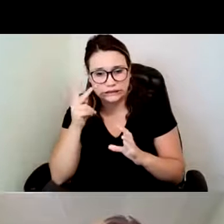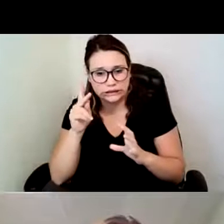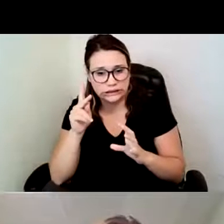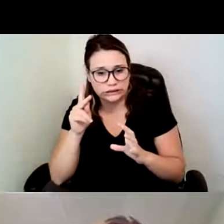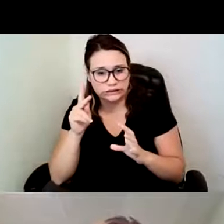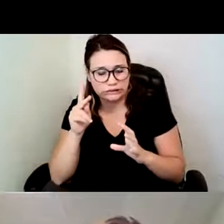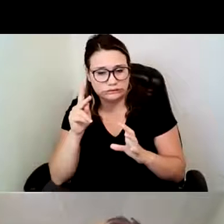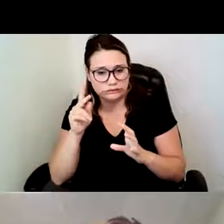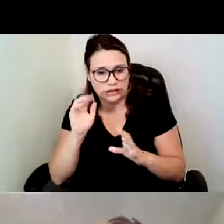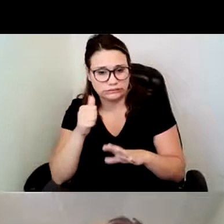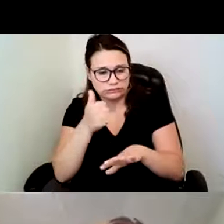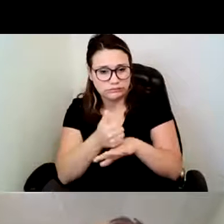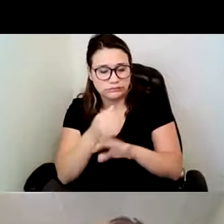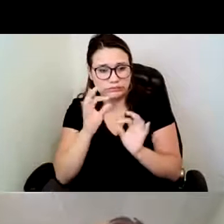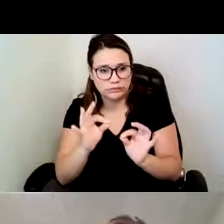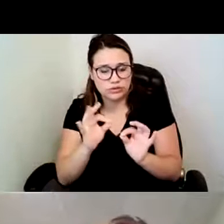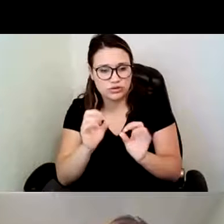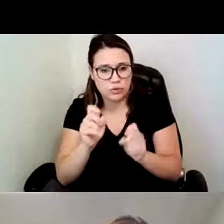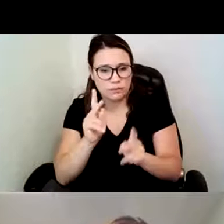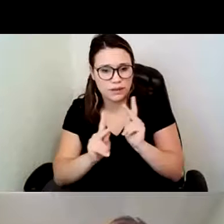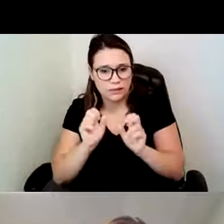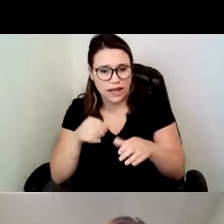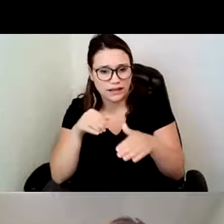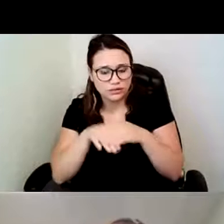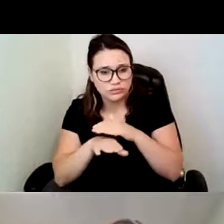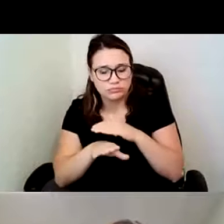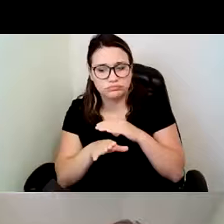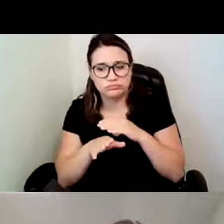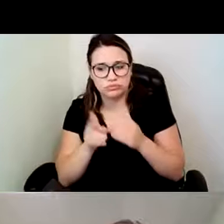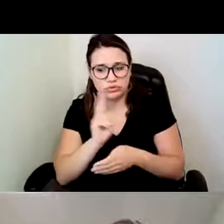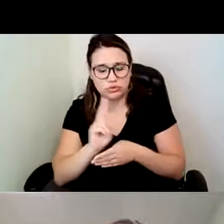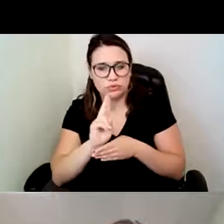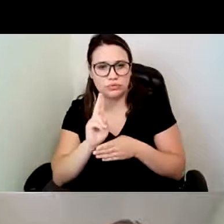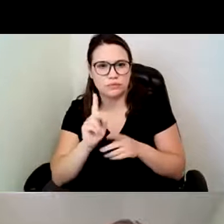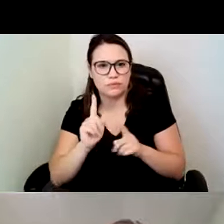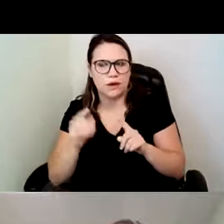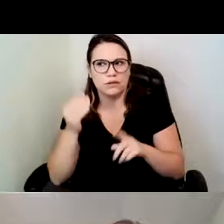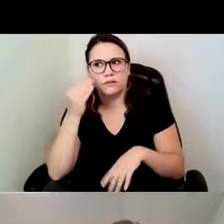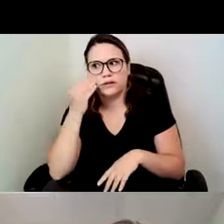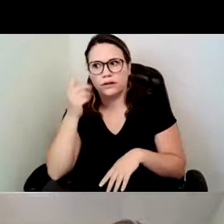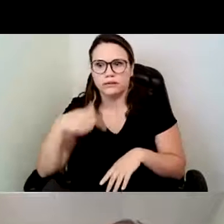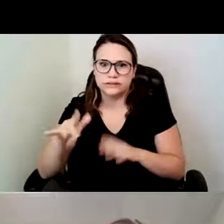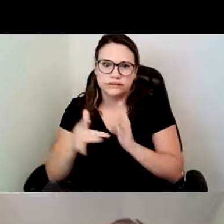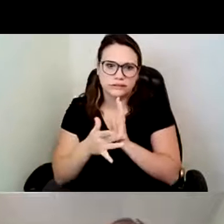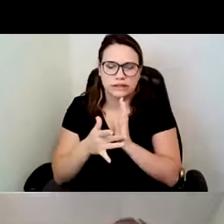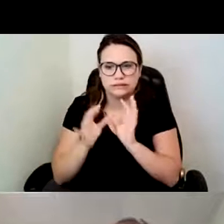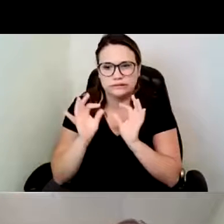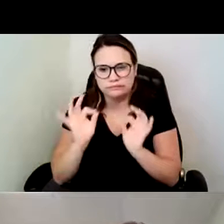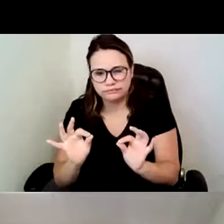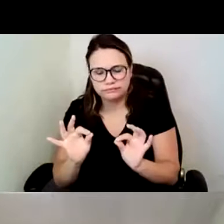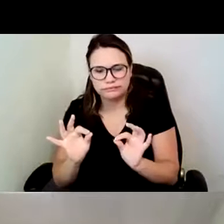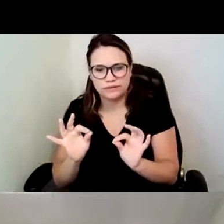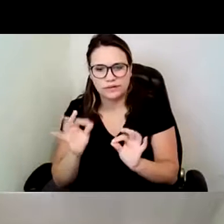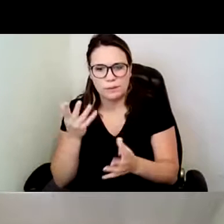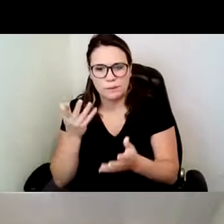enabled so that people should be able to use it. But we know Okay. technology isn't always perfect, so there, That's even though it right. looks right on my end, it may